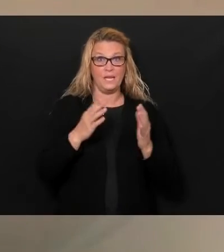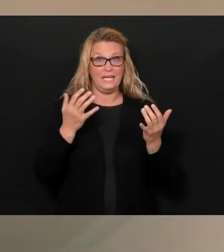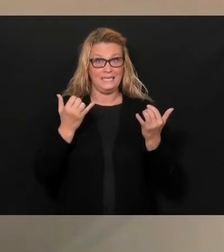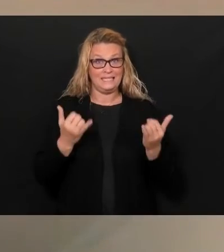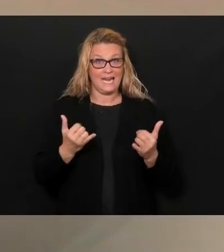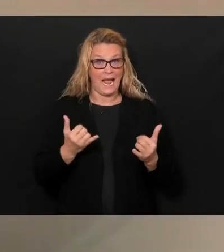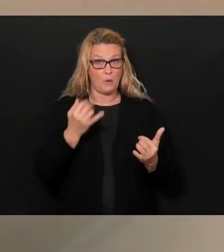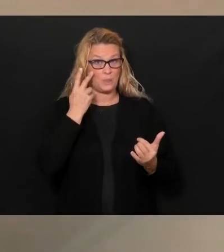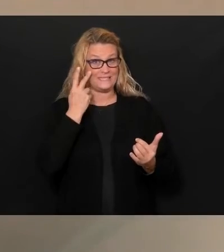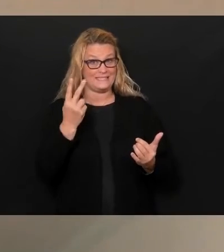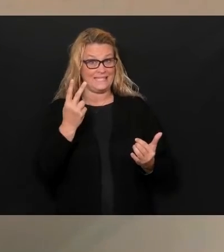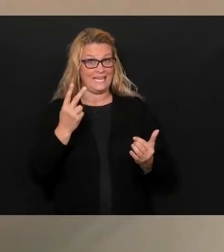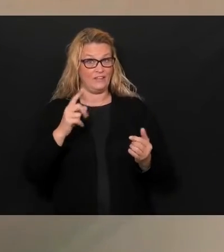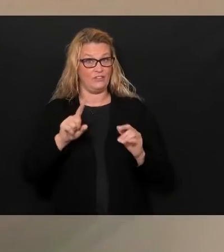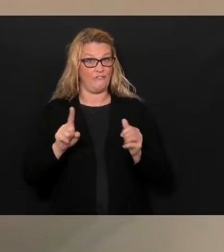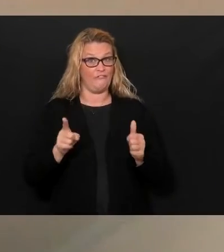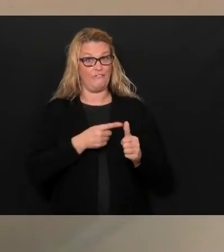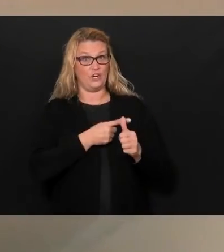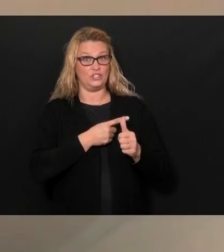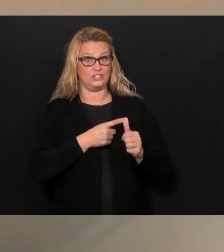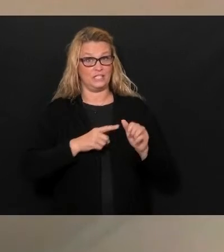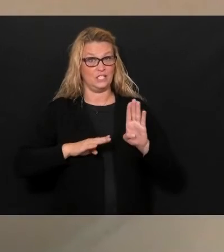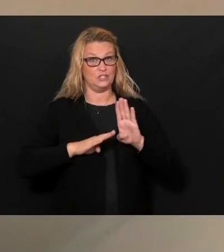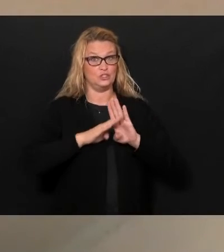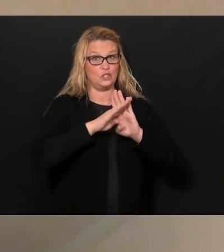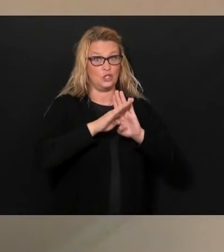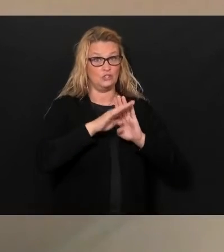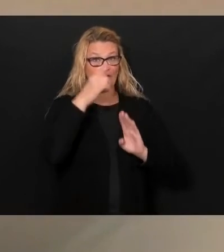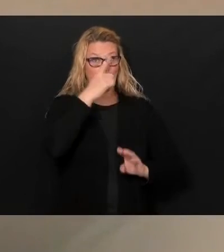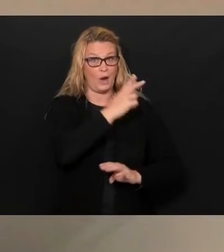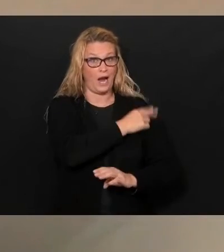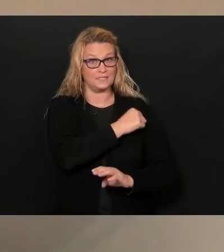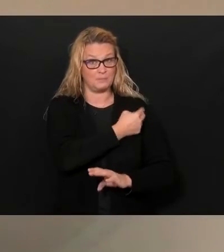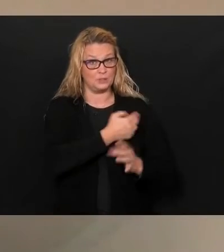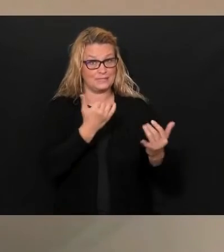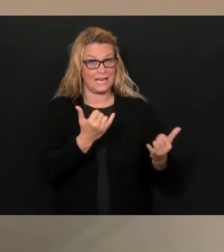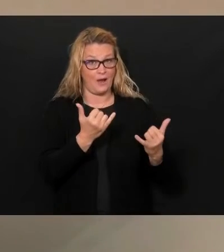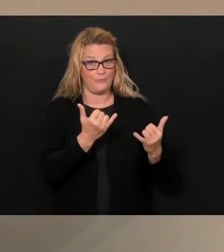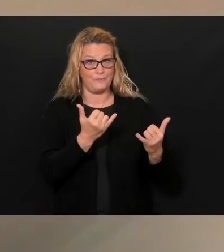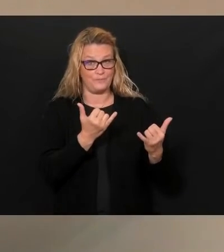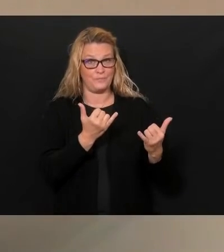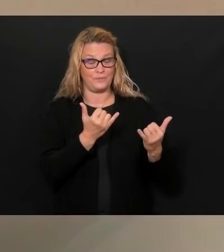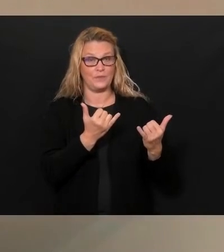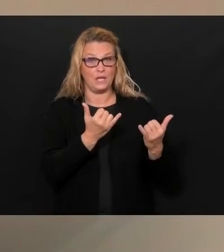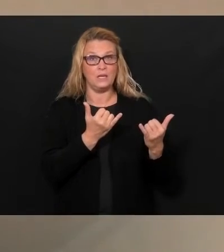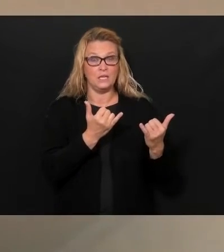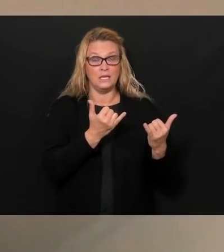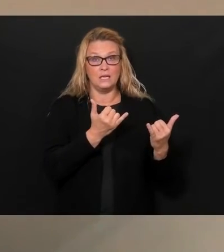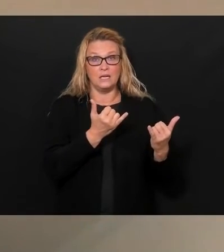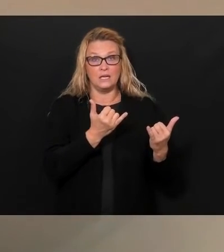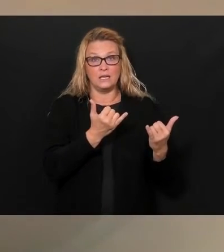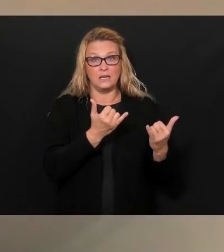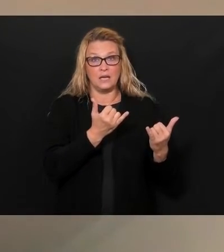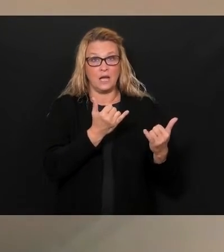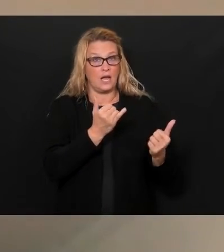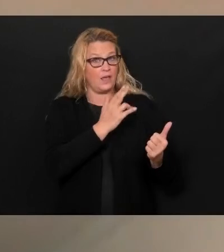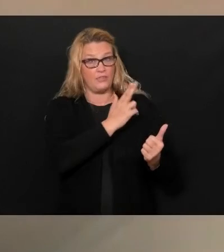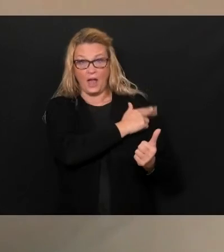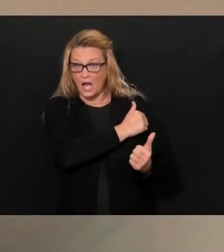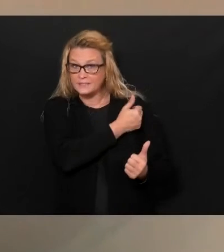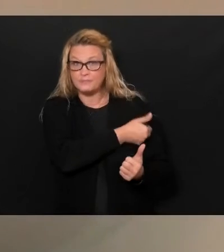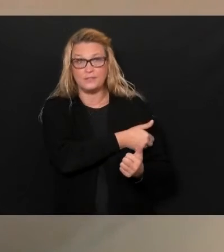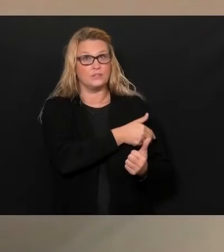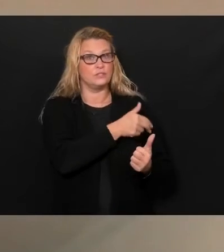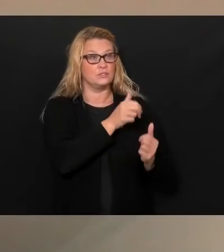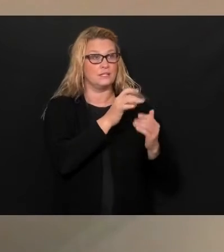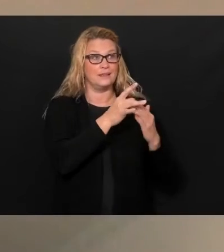surge that we've seen in the state related to the hospitals. And we will, with the hospital, again, with all the